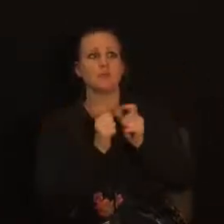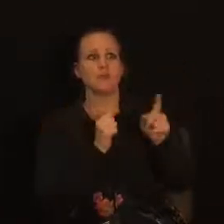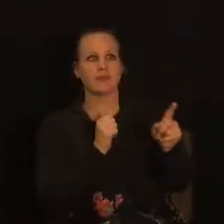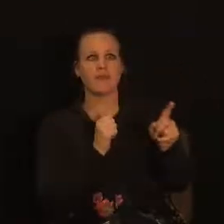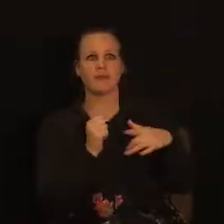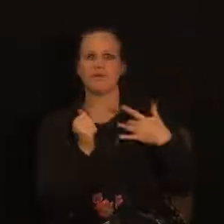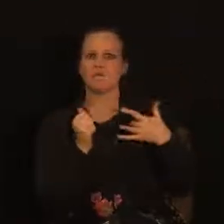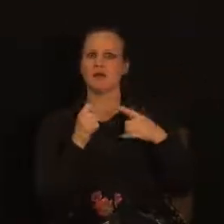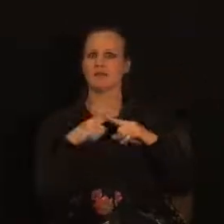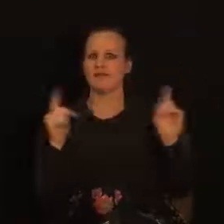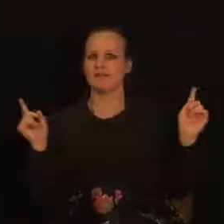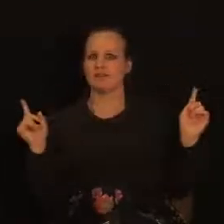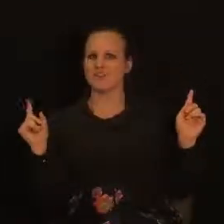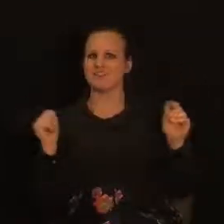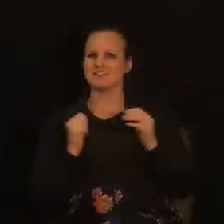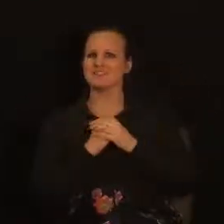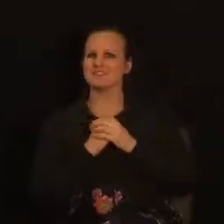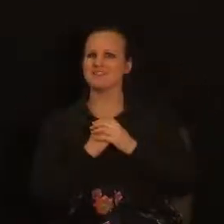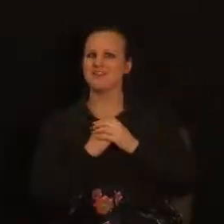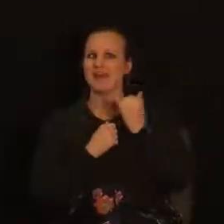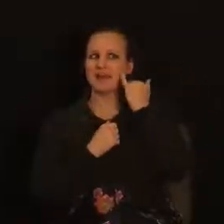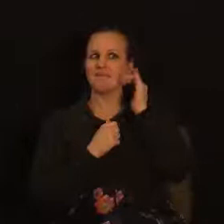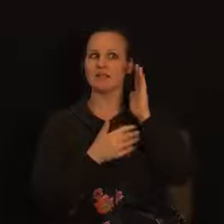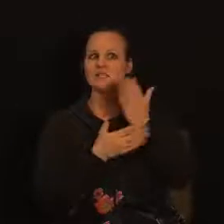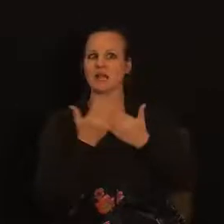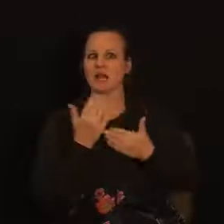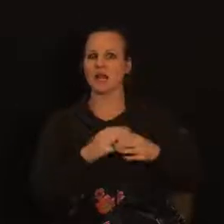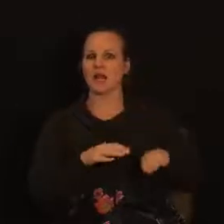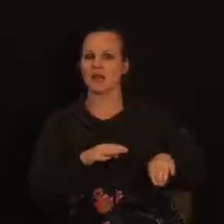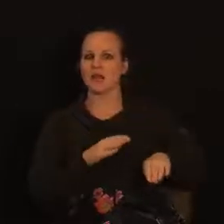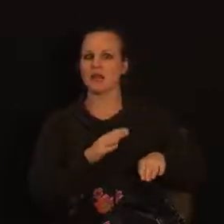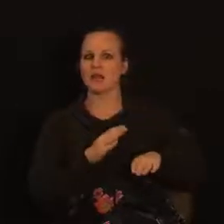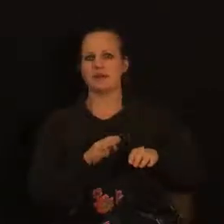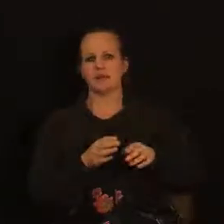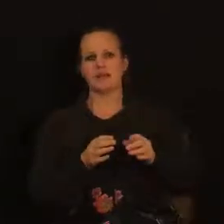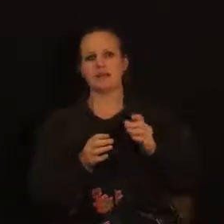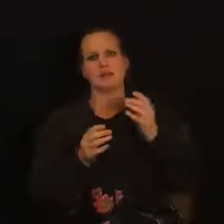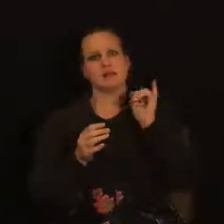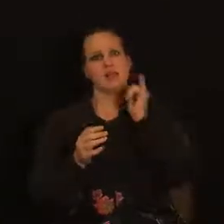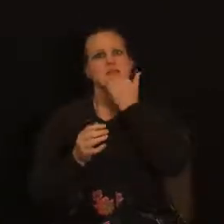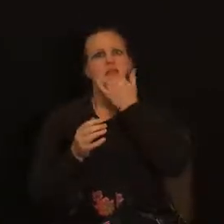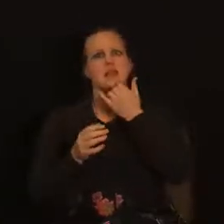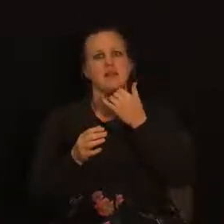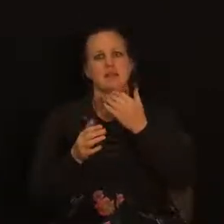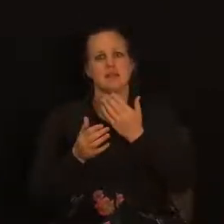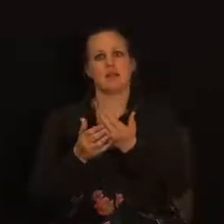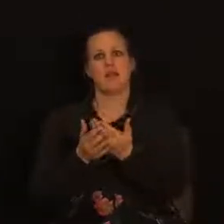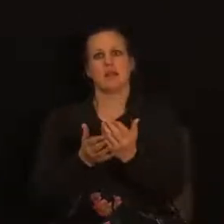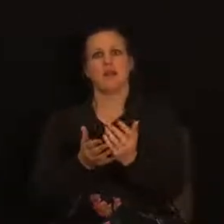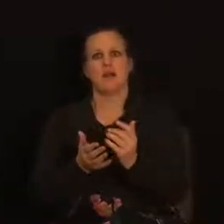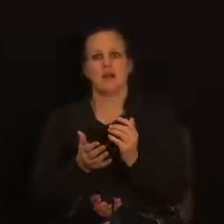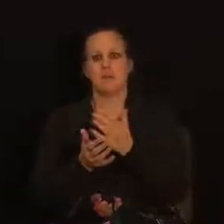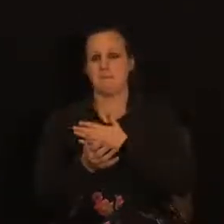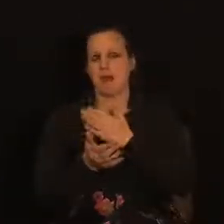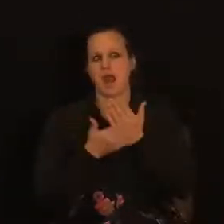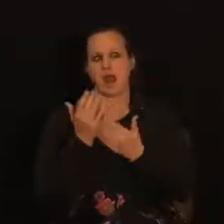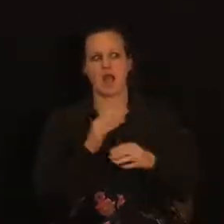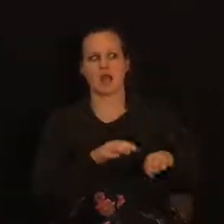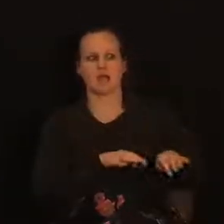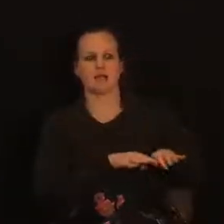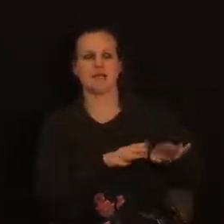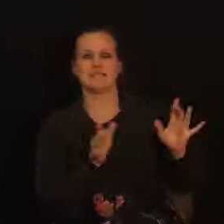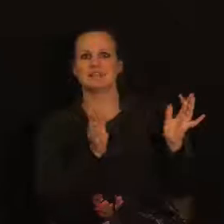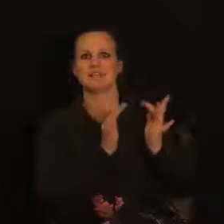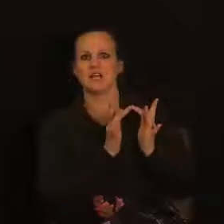felt different. You know, if his hand brushed against mine, there was something electric in it, right? Now, we've